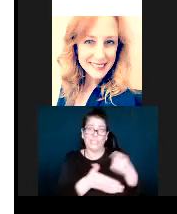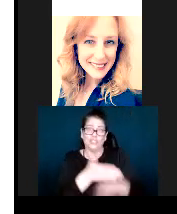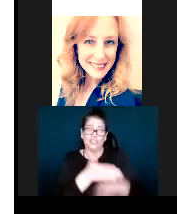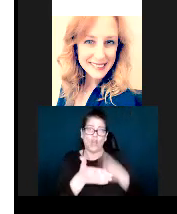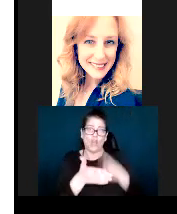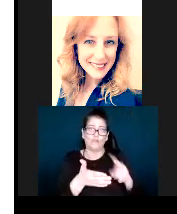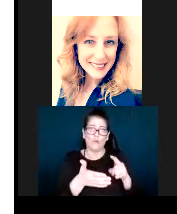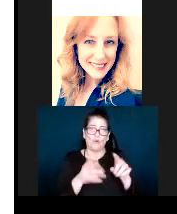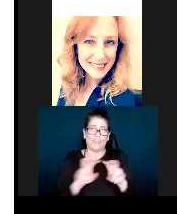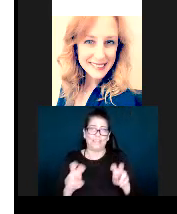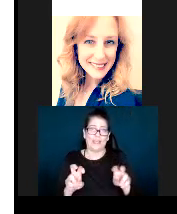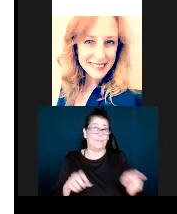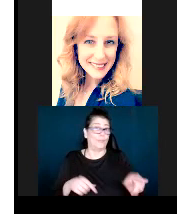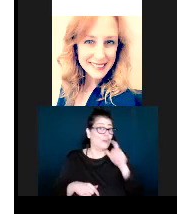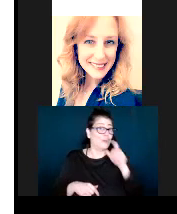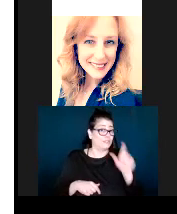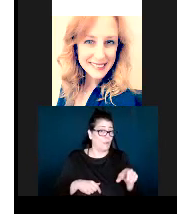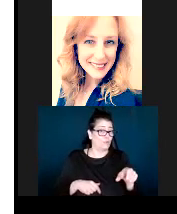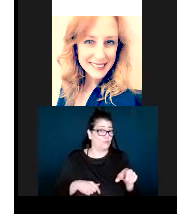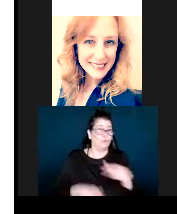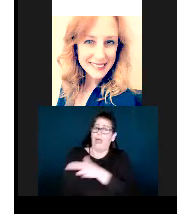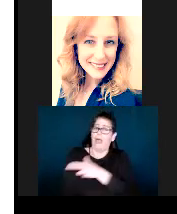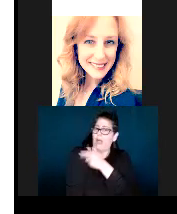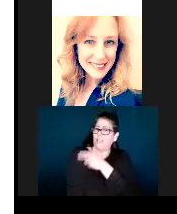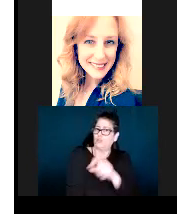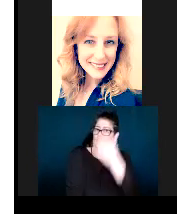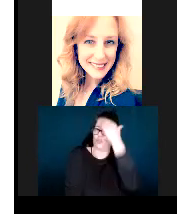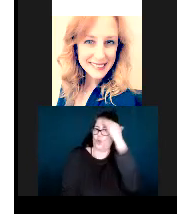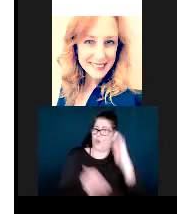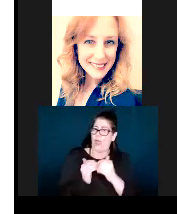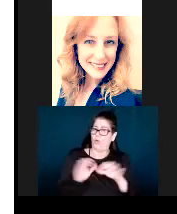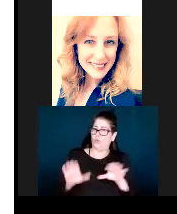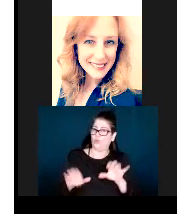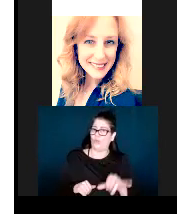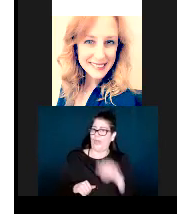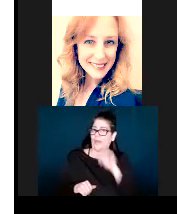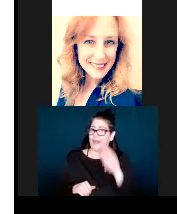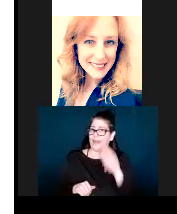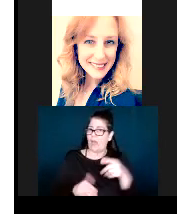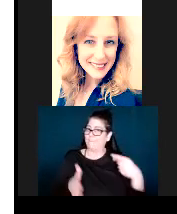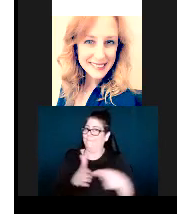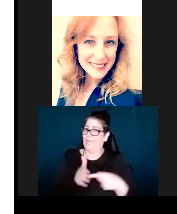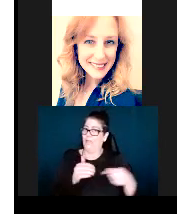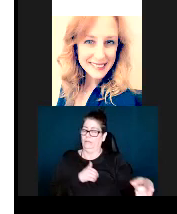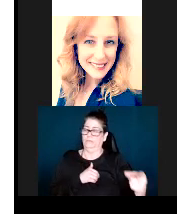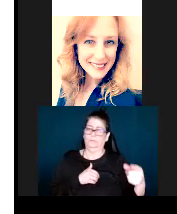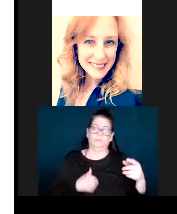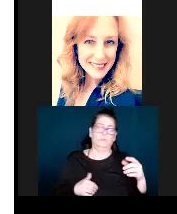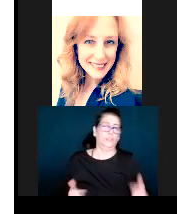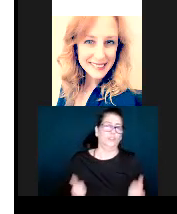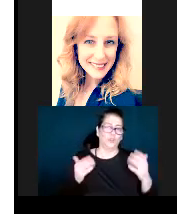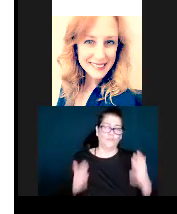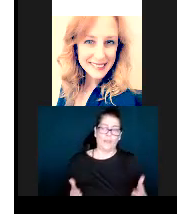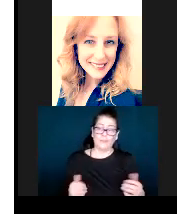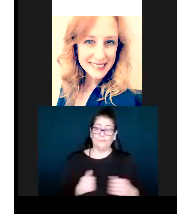They are not supposed to. Hospitals are supposed to know how to do this. And my experience, and the experience I hear from the field a